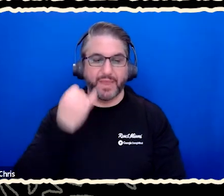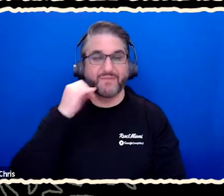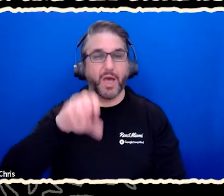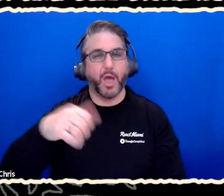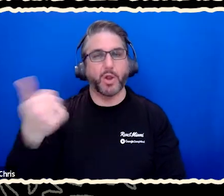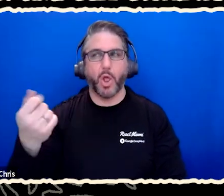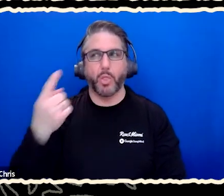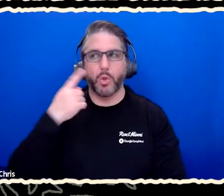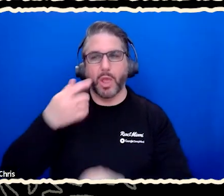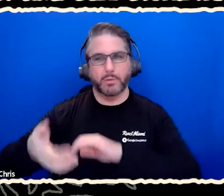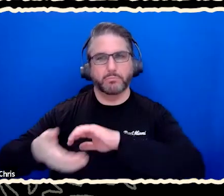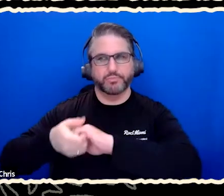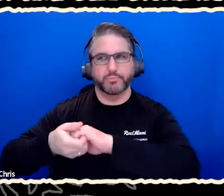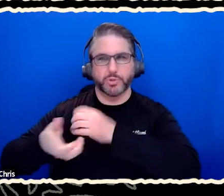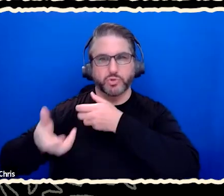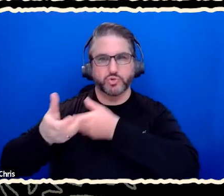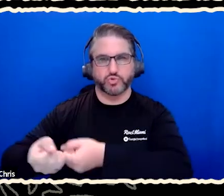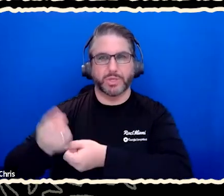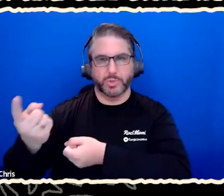instead.